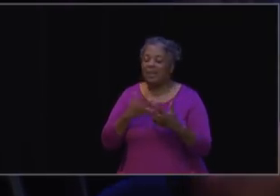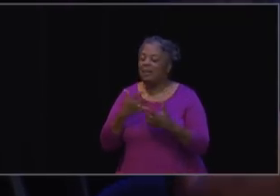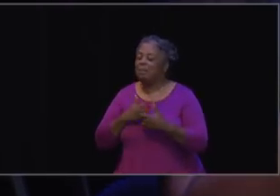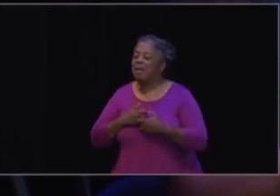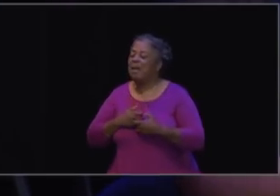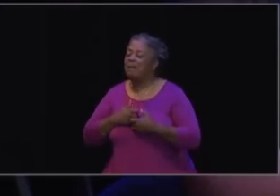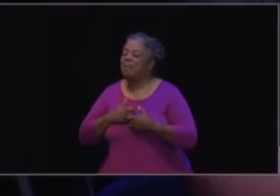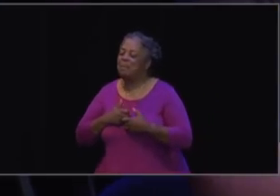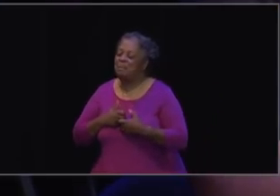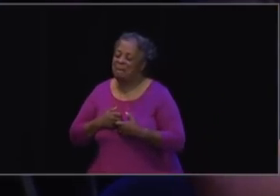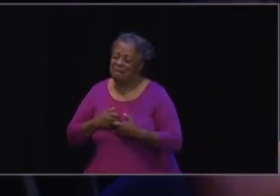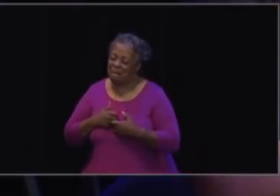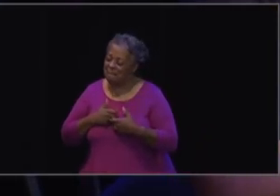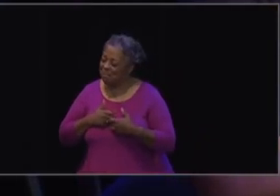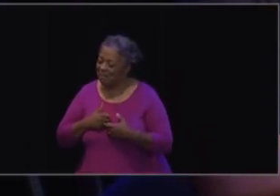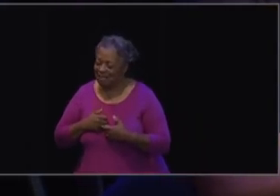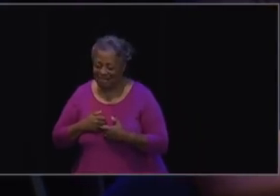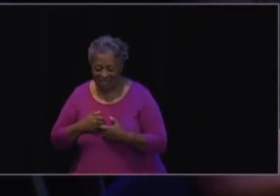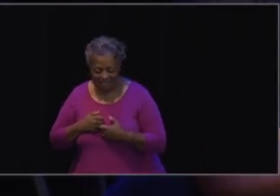Ooh, baby,